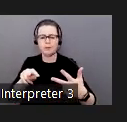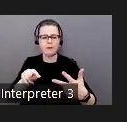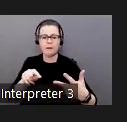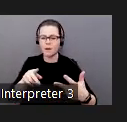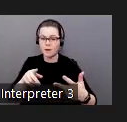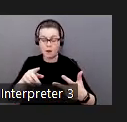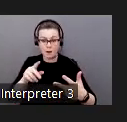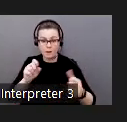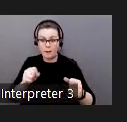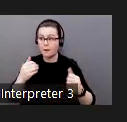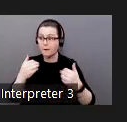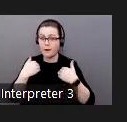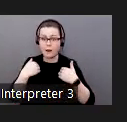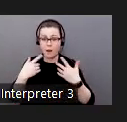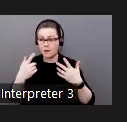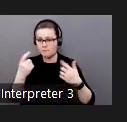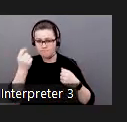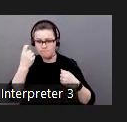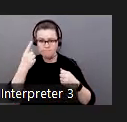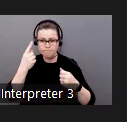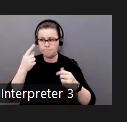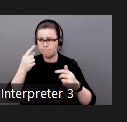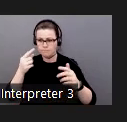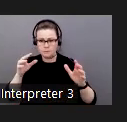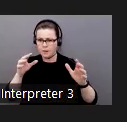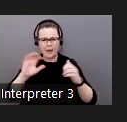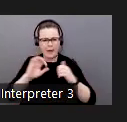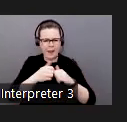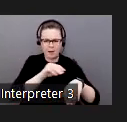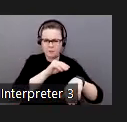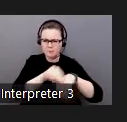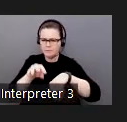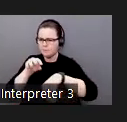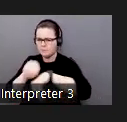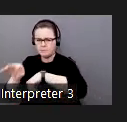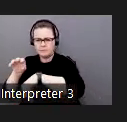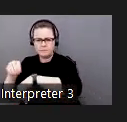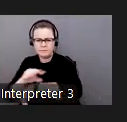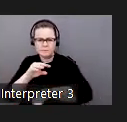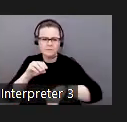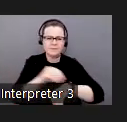discussion about exactly what I started with. How do we move toward prevention?